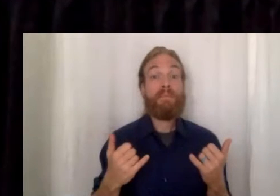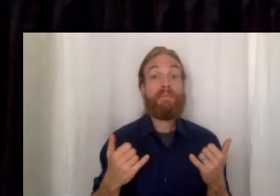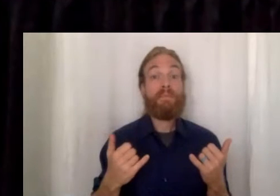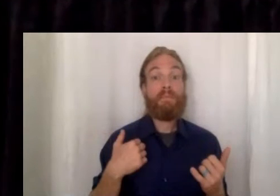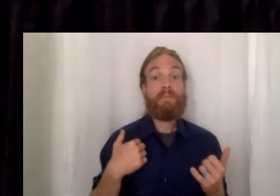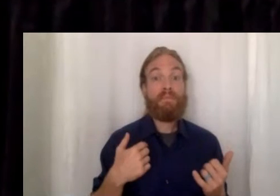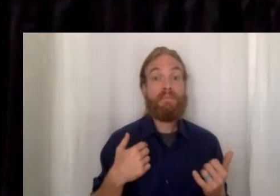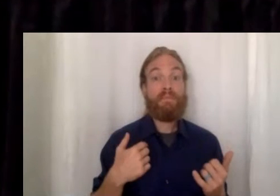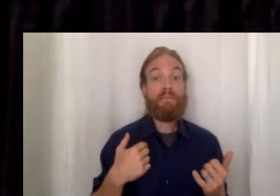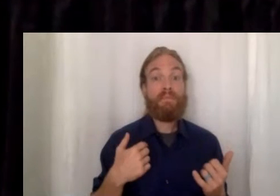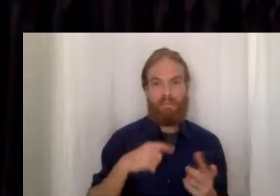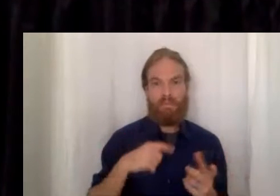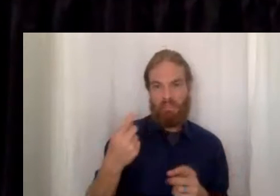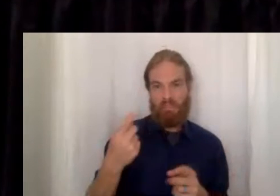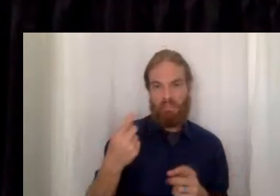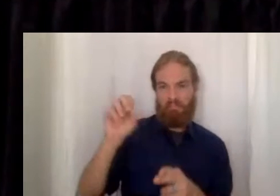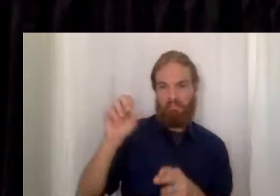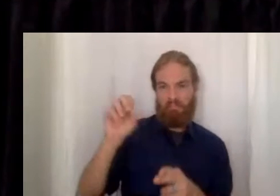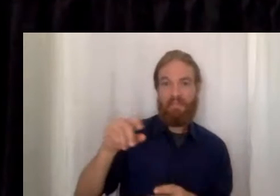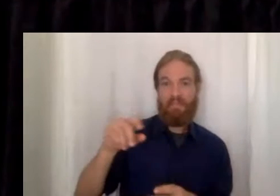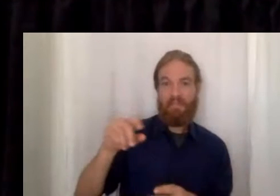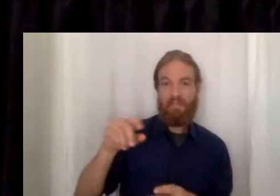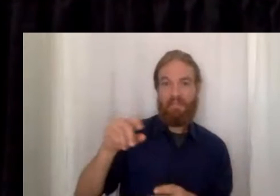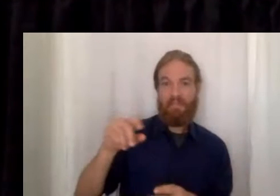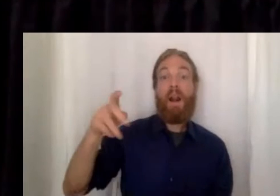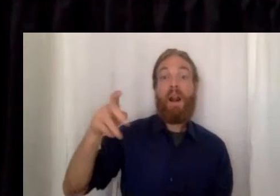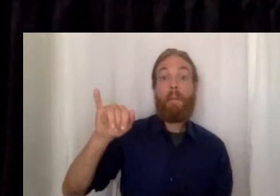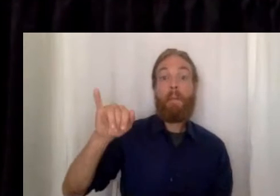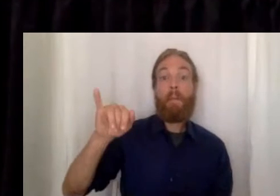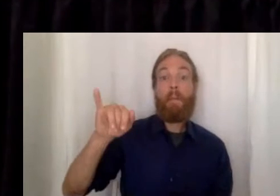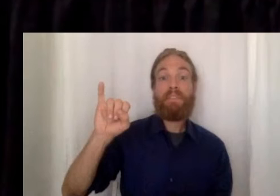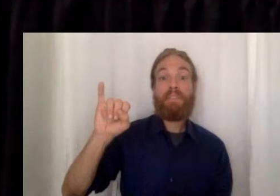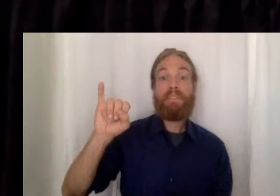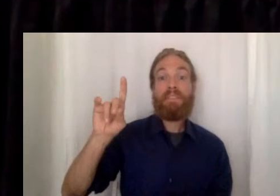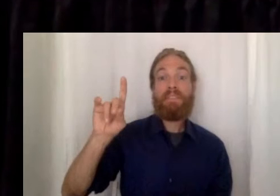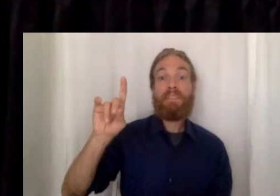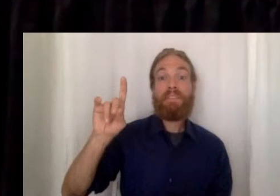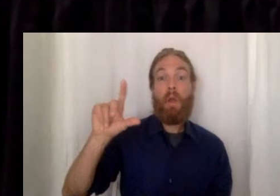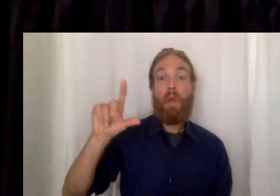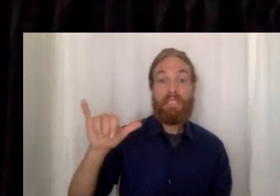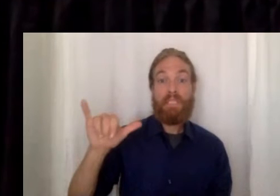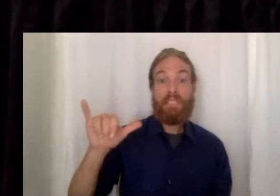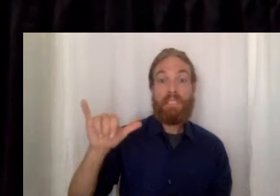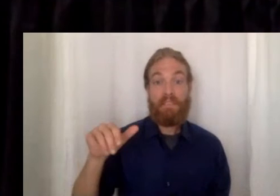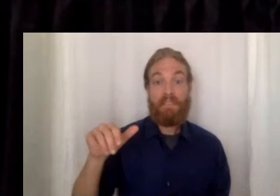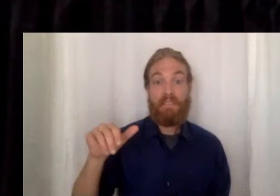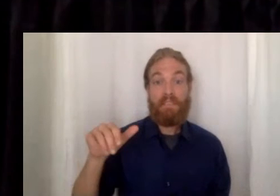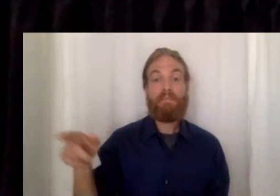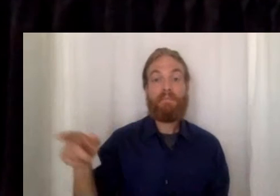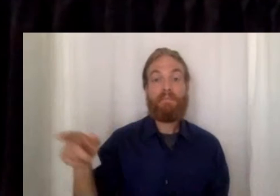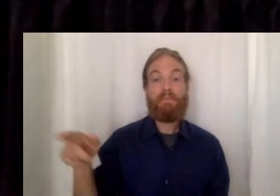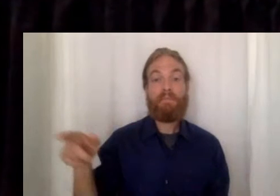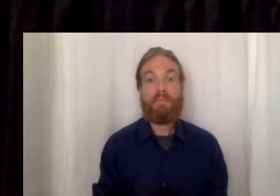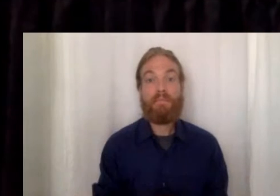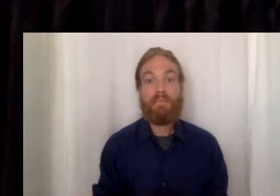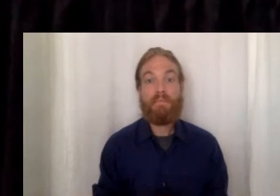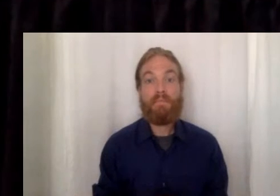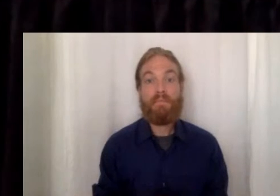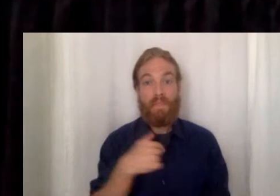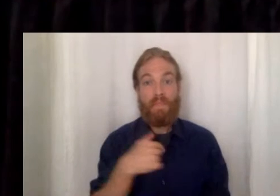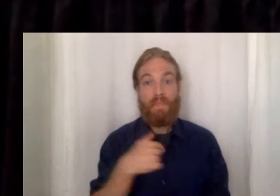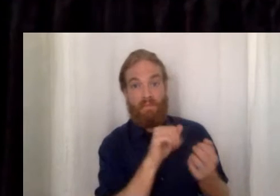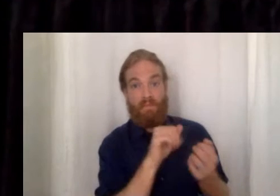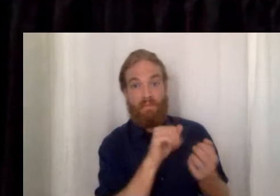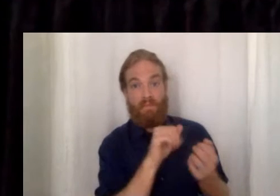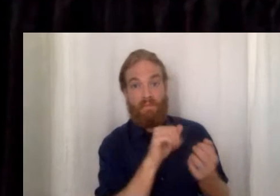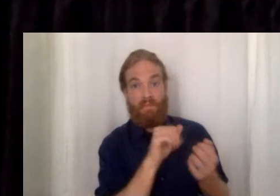a general update with cases, hospitalization, deaths, and some demographics